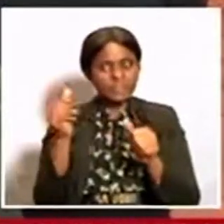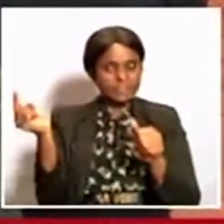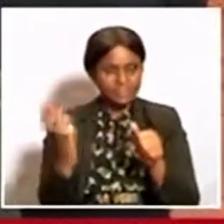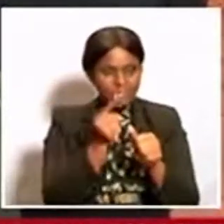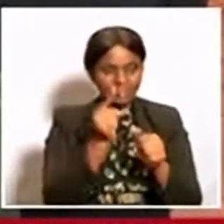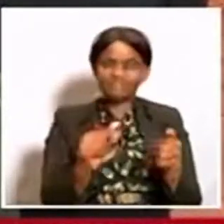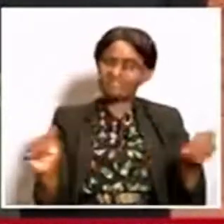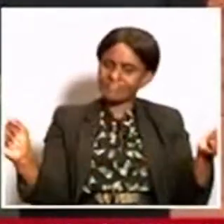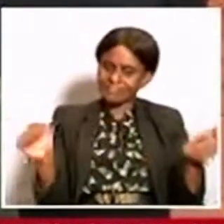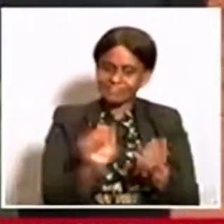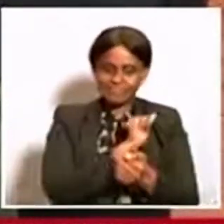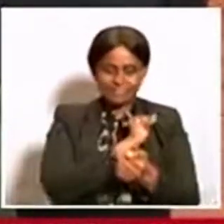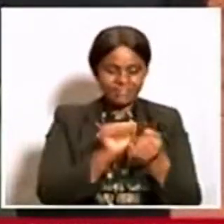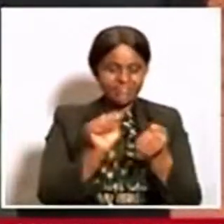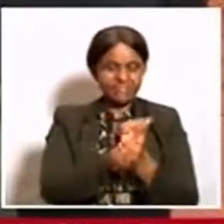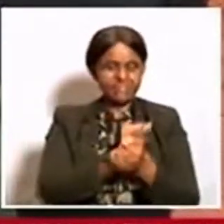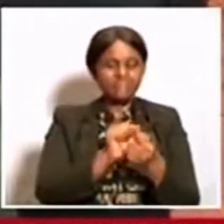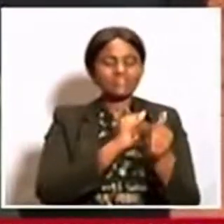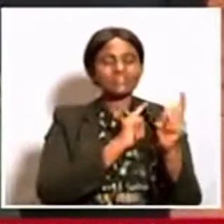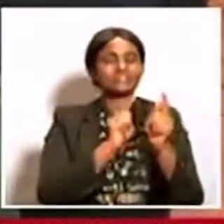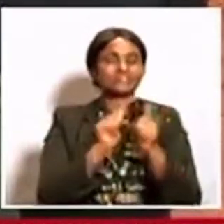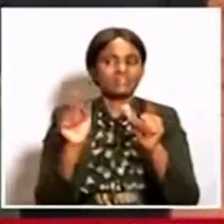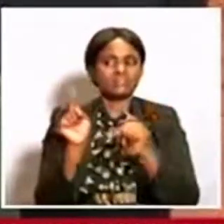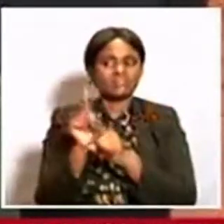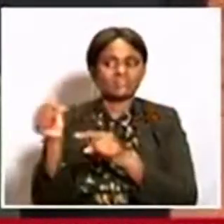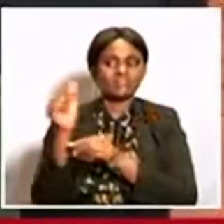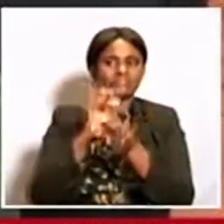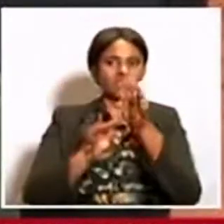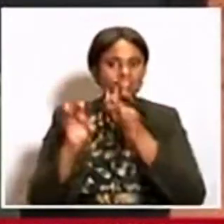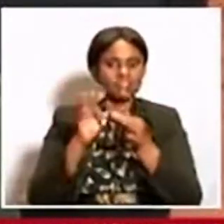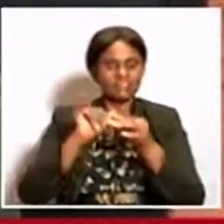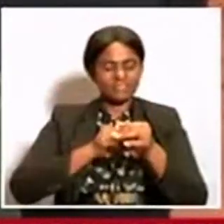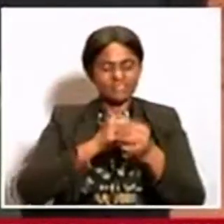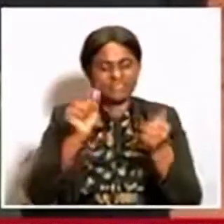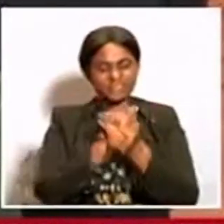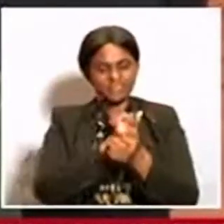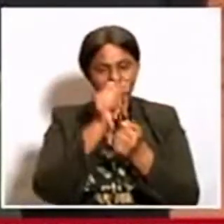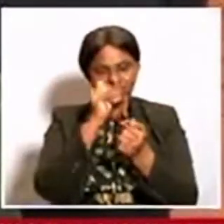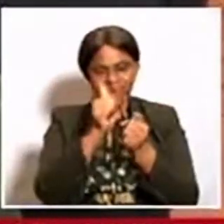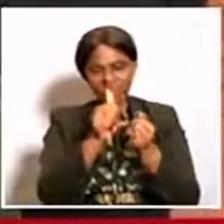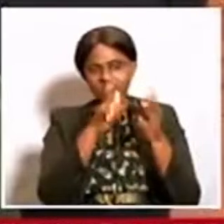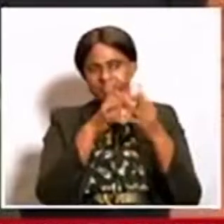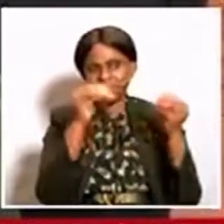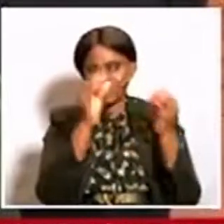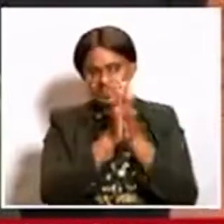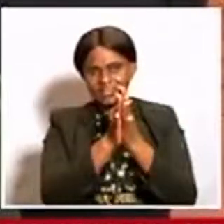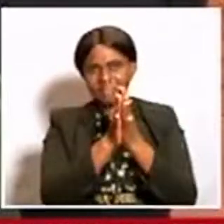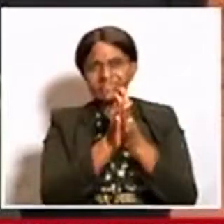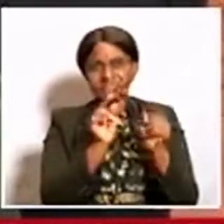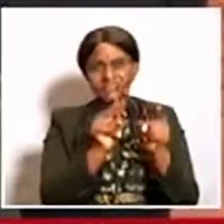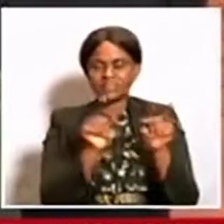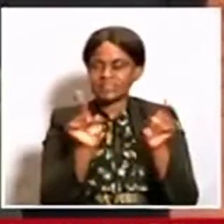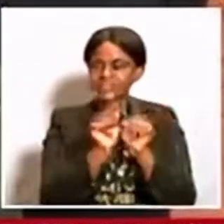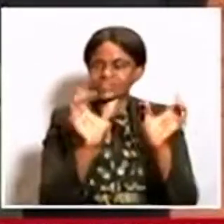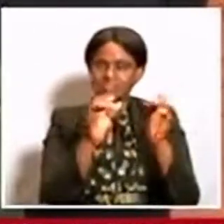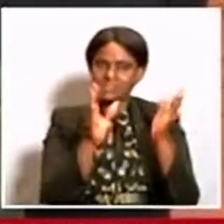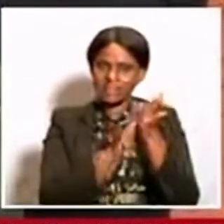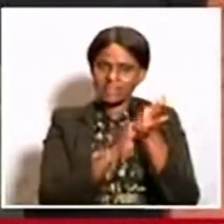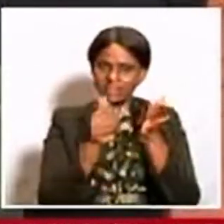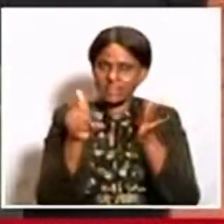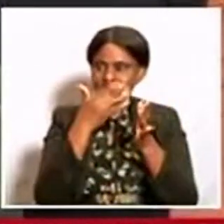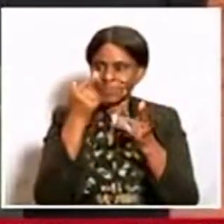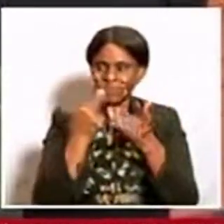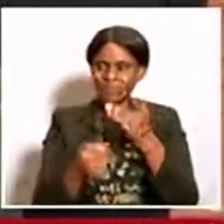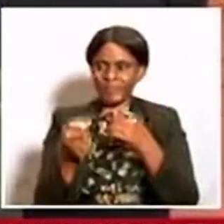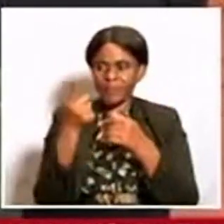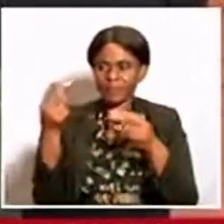to erase it to the ground. And she's justifying that we brought it down because it was mud and brick. That was a community school. You could have done